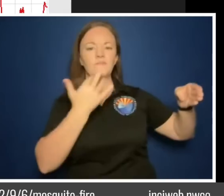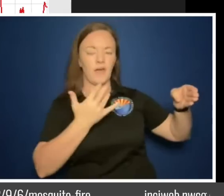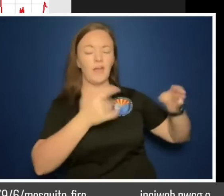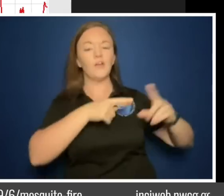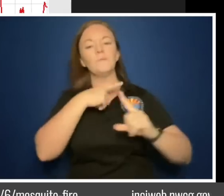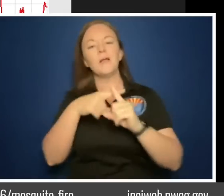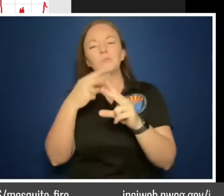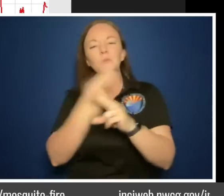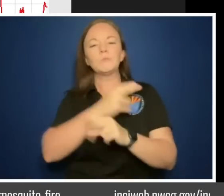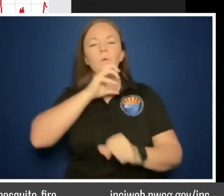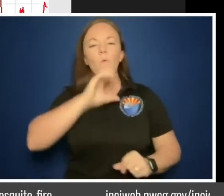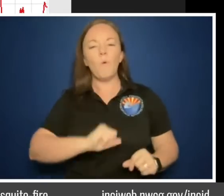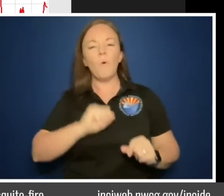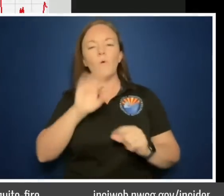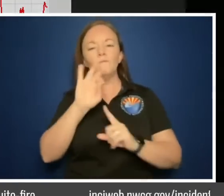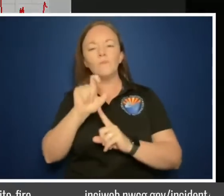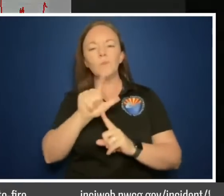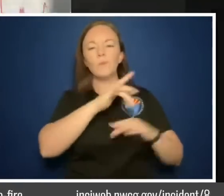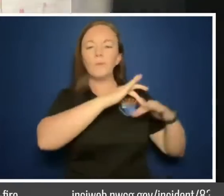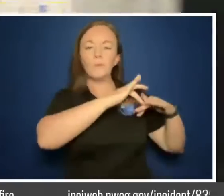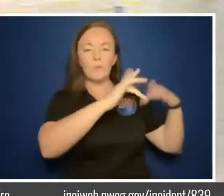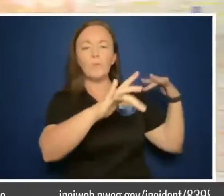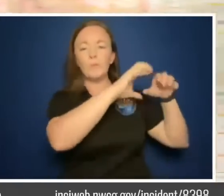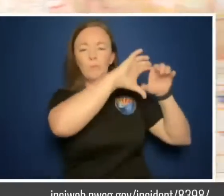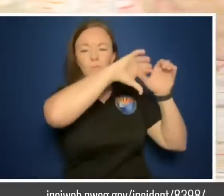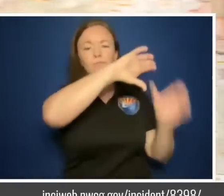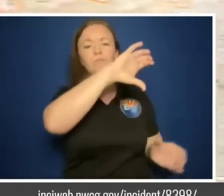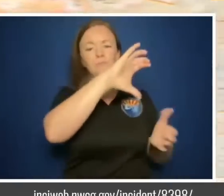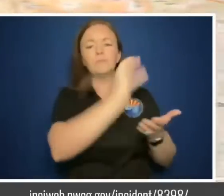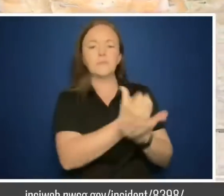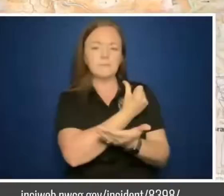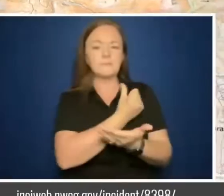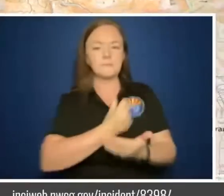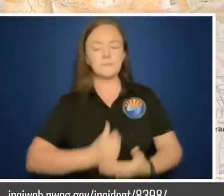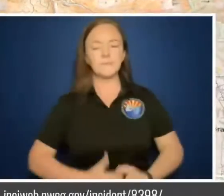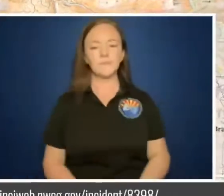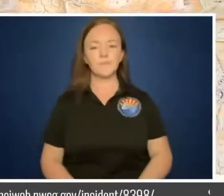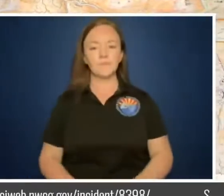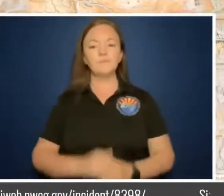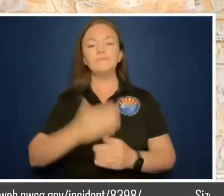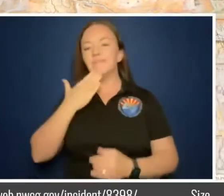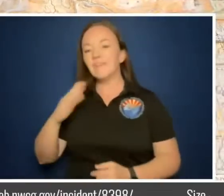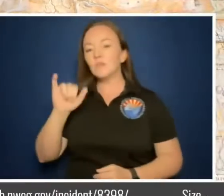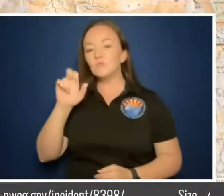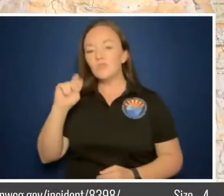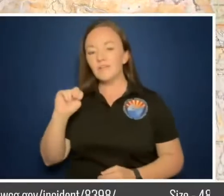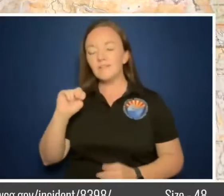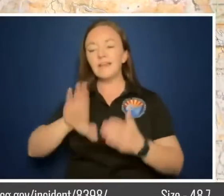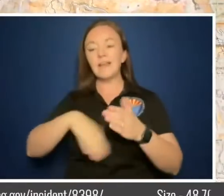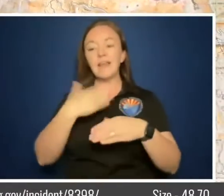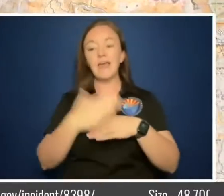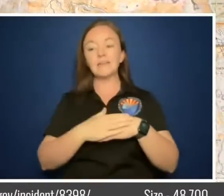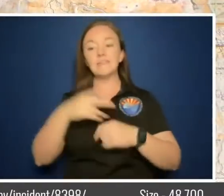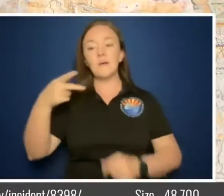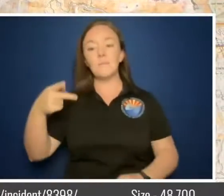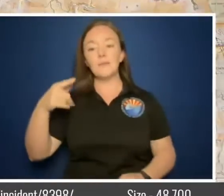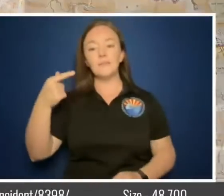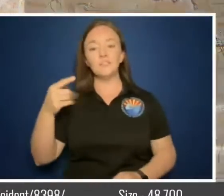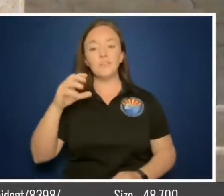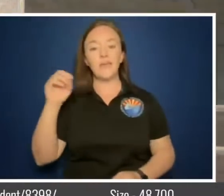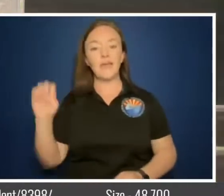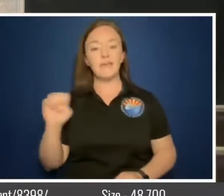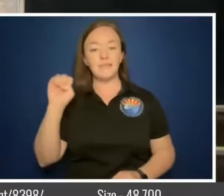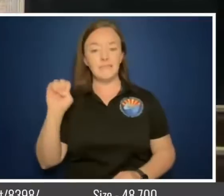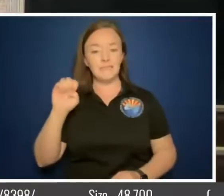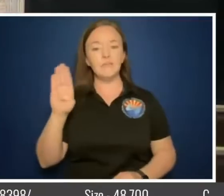you. Wonderful. Thank you, Jonathan. Appreciate that. Next up with us, we're going to have PG&E's Government Affairs, Brandon Sanders.